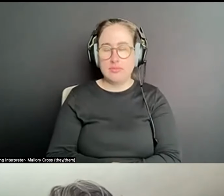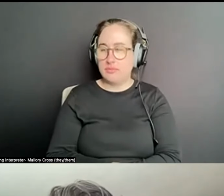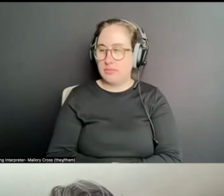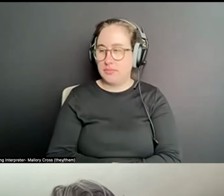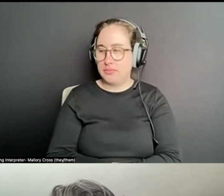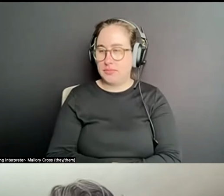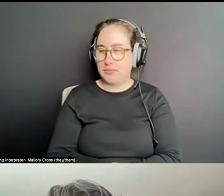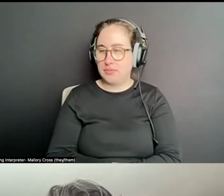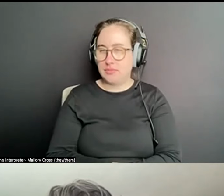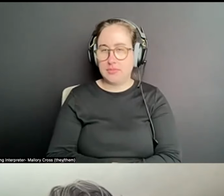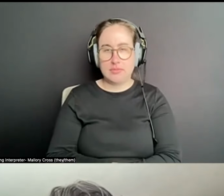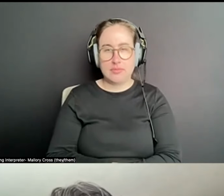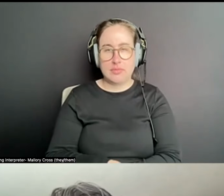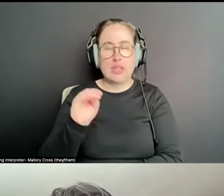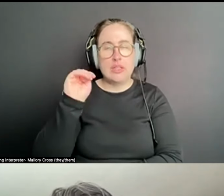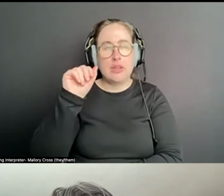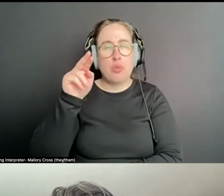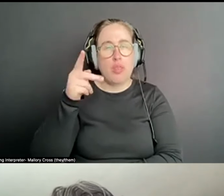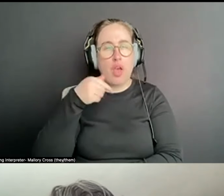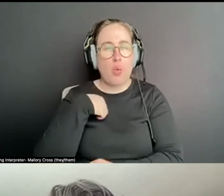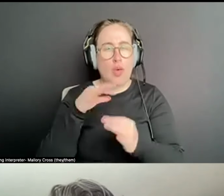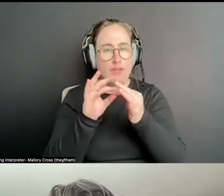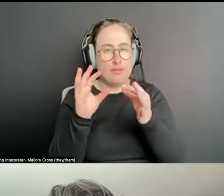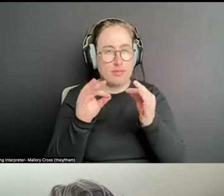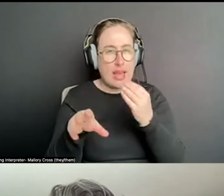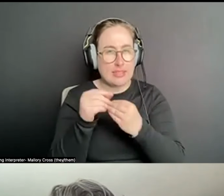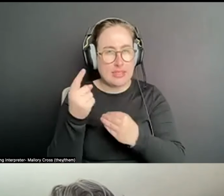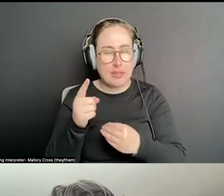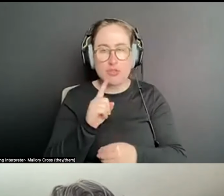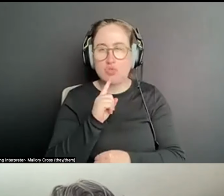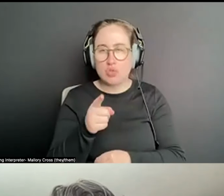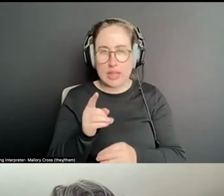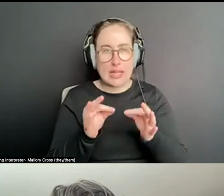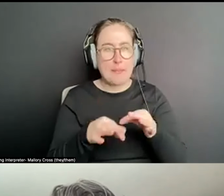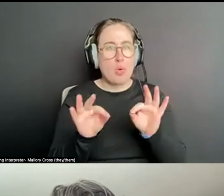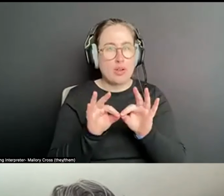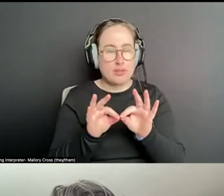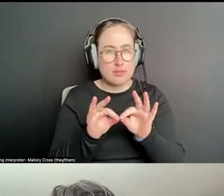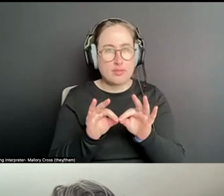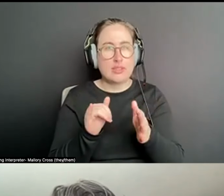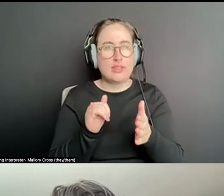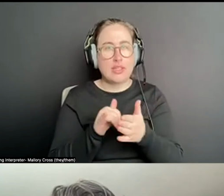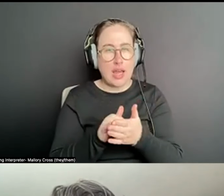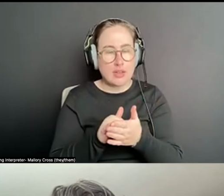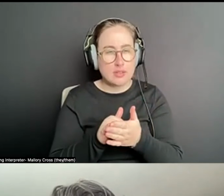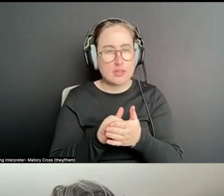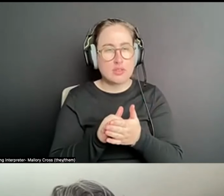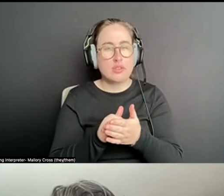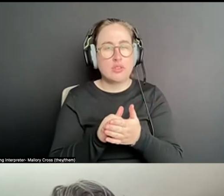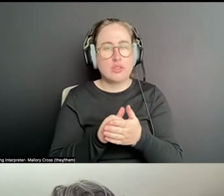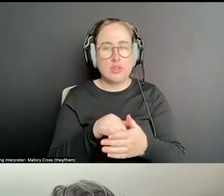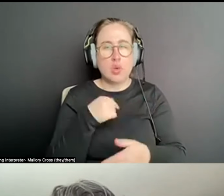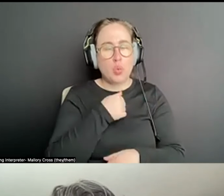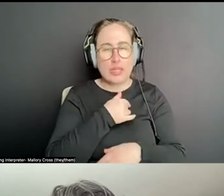Great. Can I just add something to that point? Because it's really important that we stay